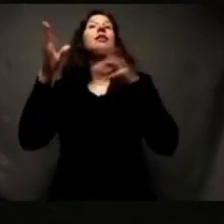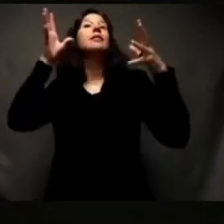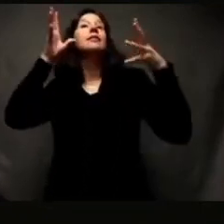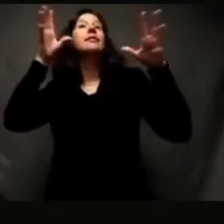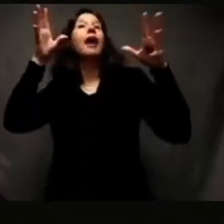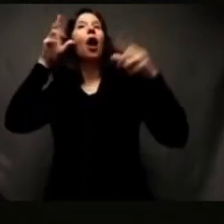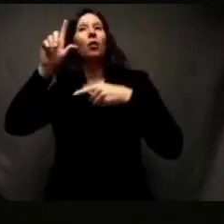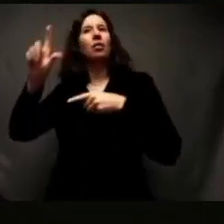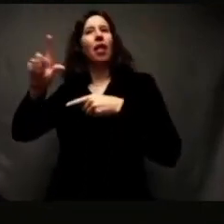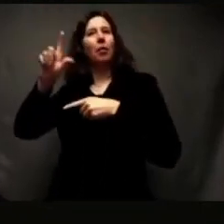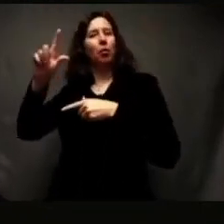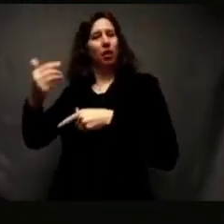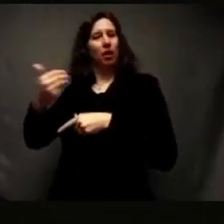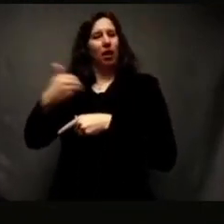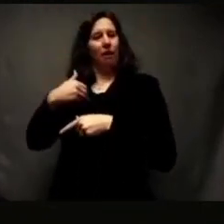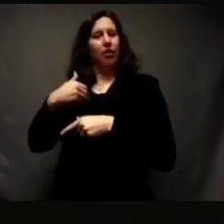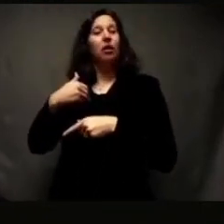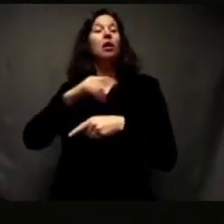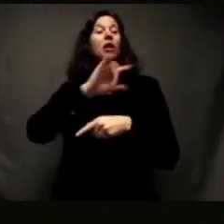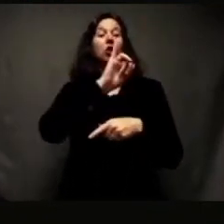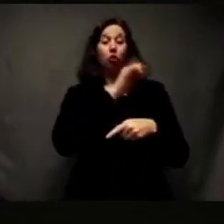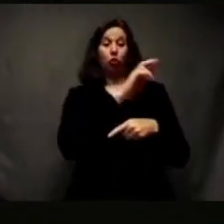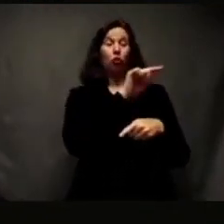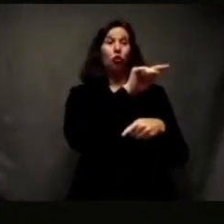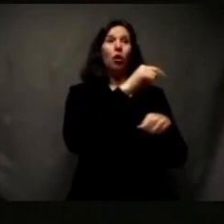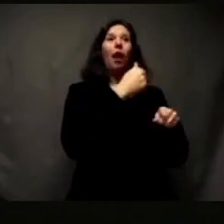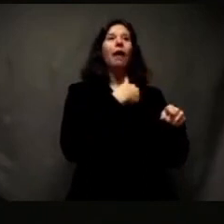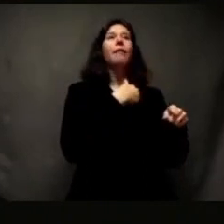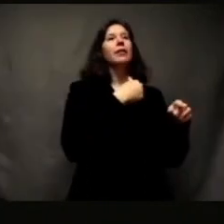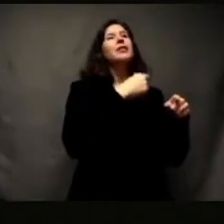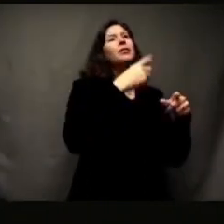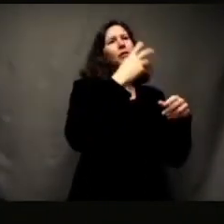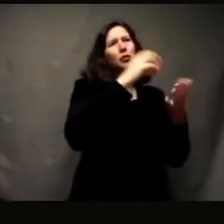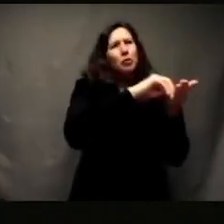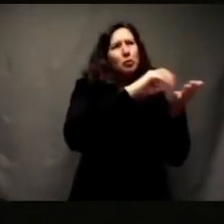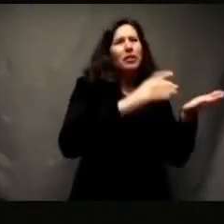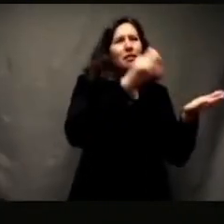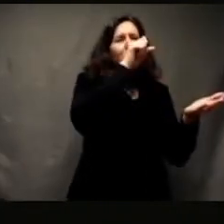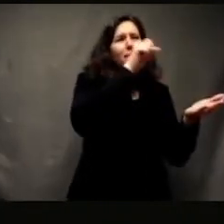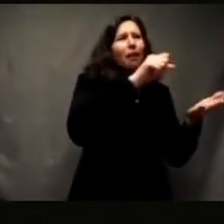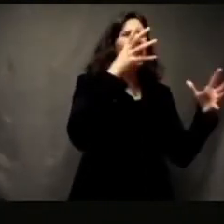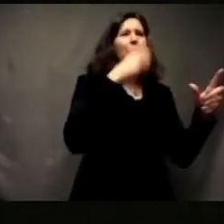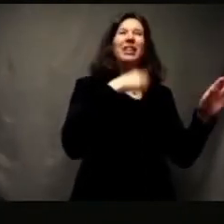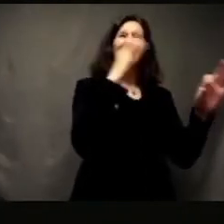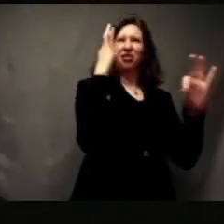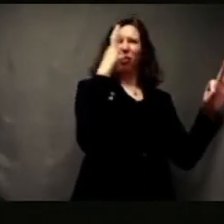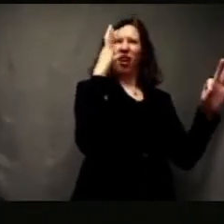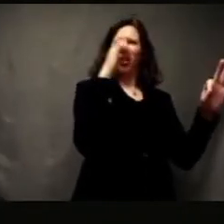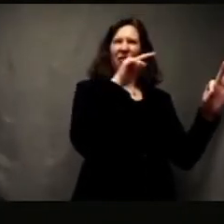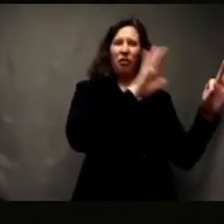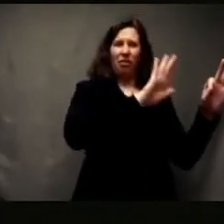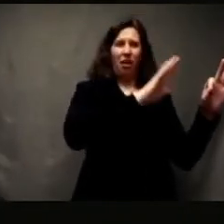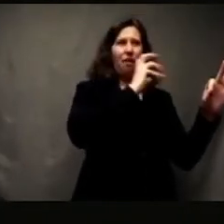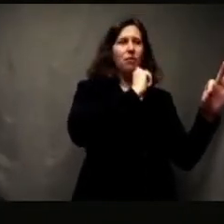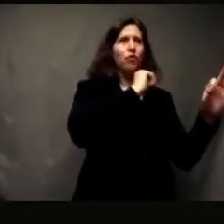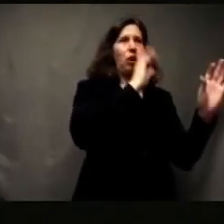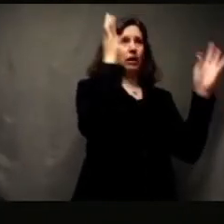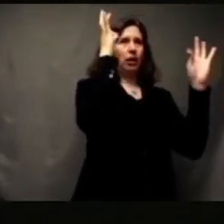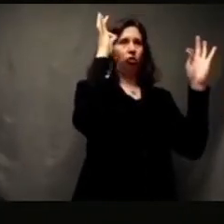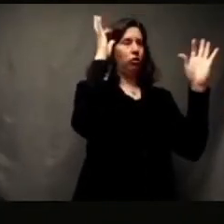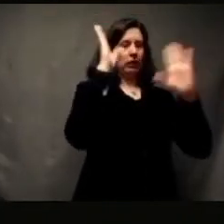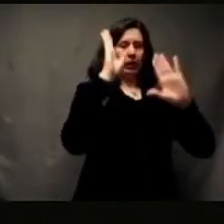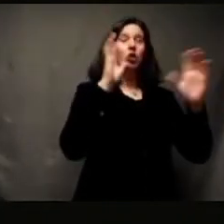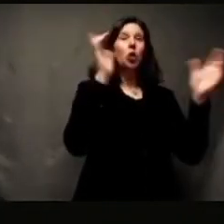Scratch Junior, while children do love lots of sounds, it can also be very distracting for that age group and their attention span. So we